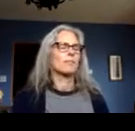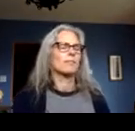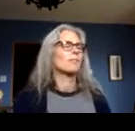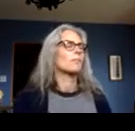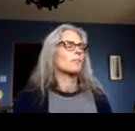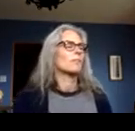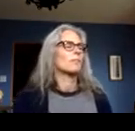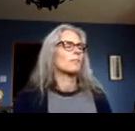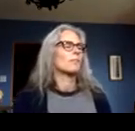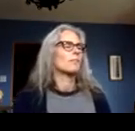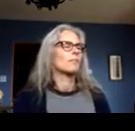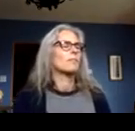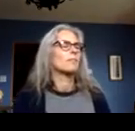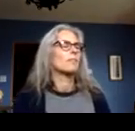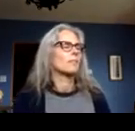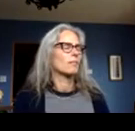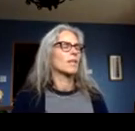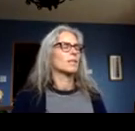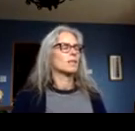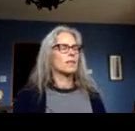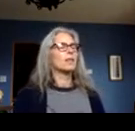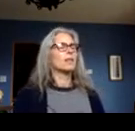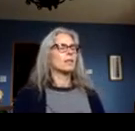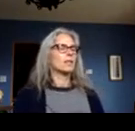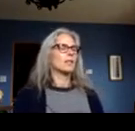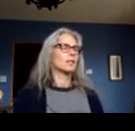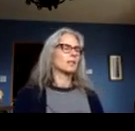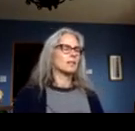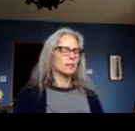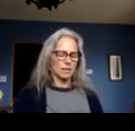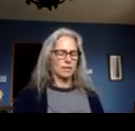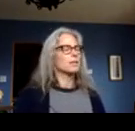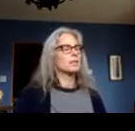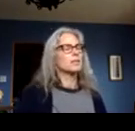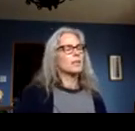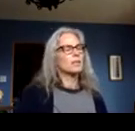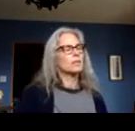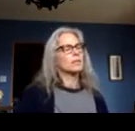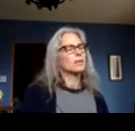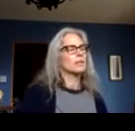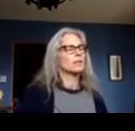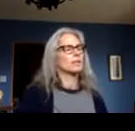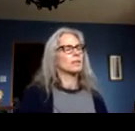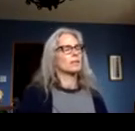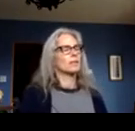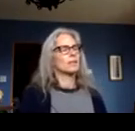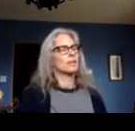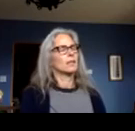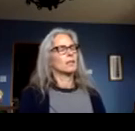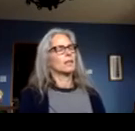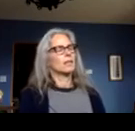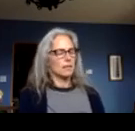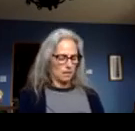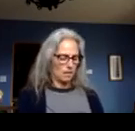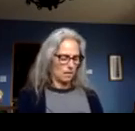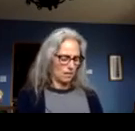it. Excuse me, like a bug in my throat or something. Planning, doing team,